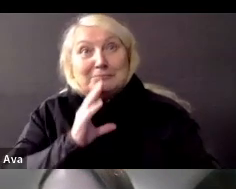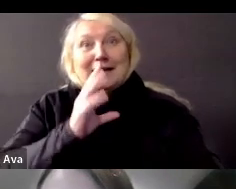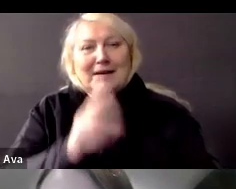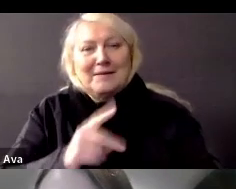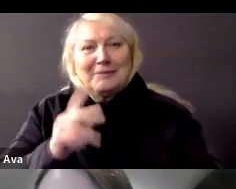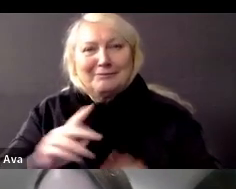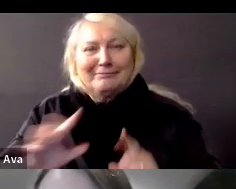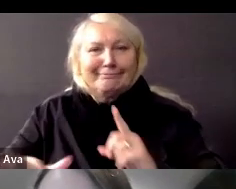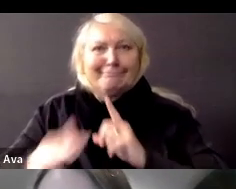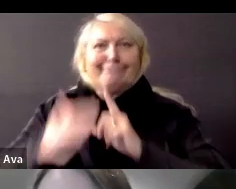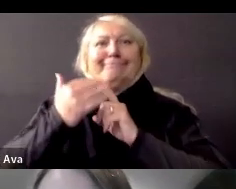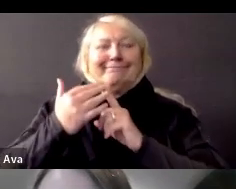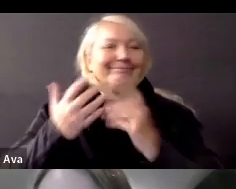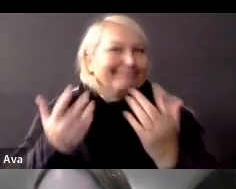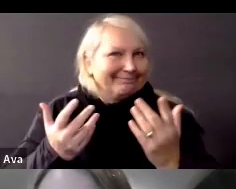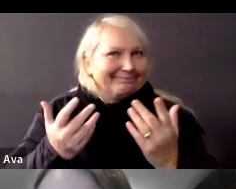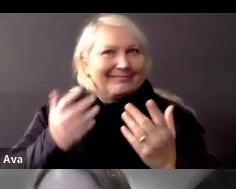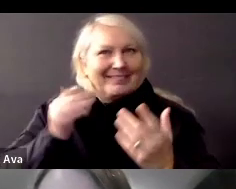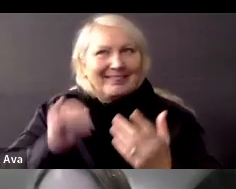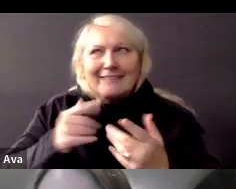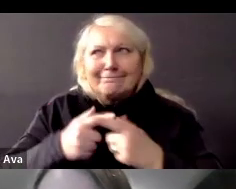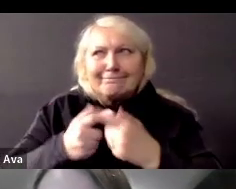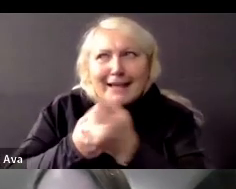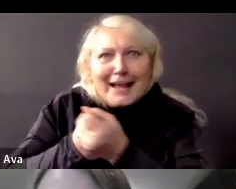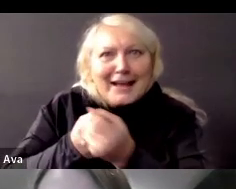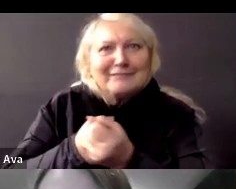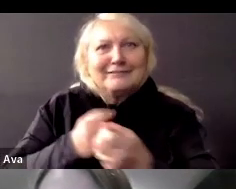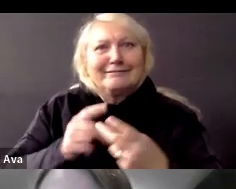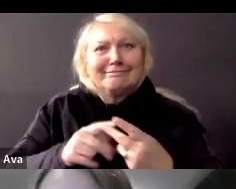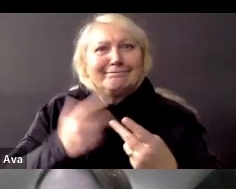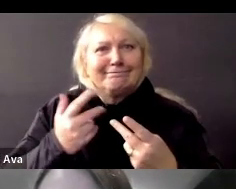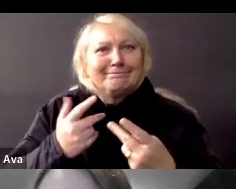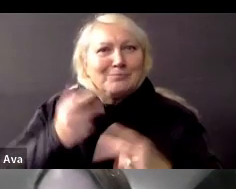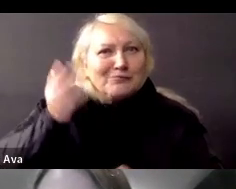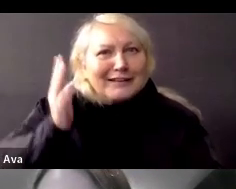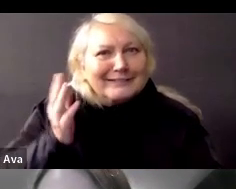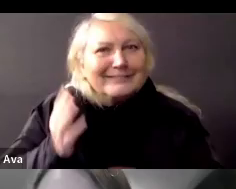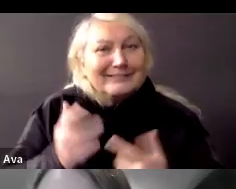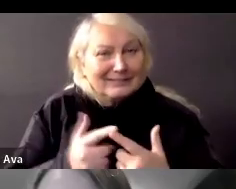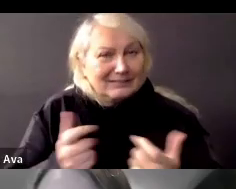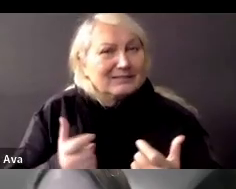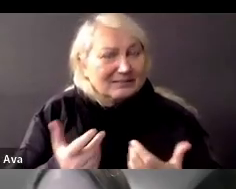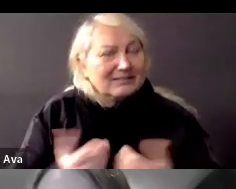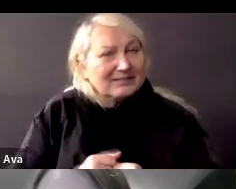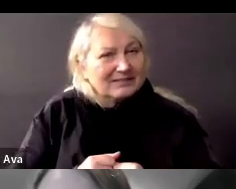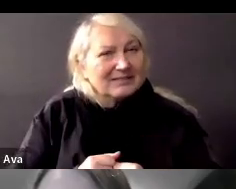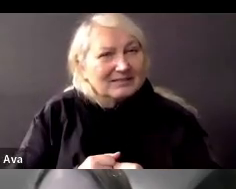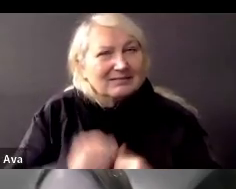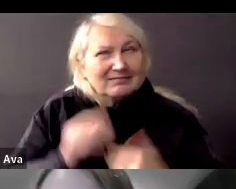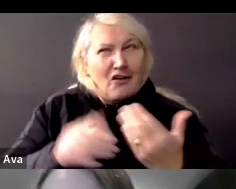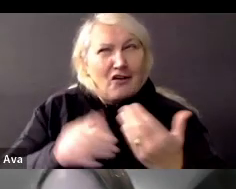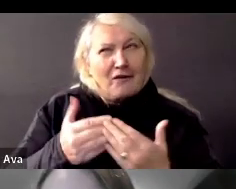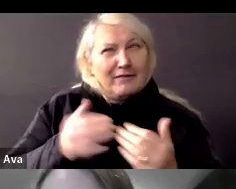through advocacy and presentations and all of that.